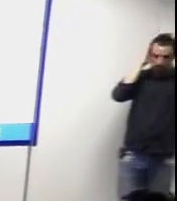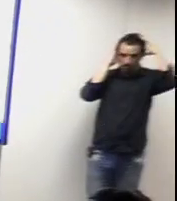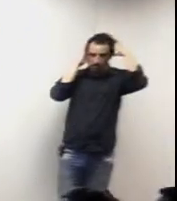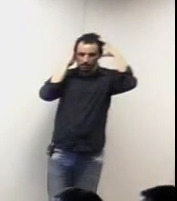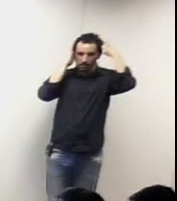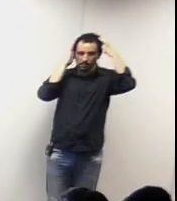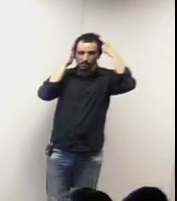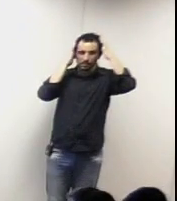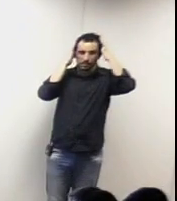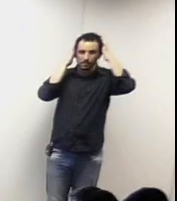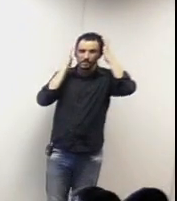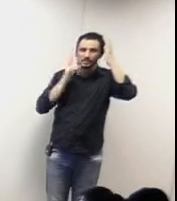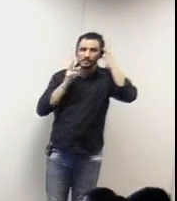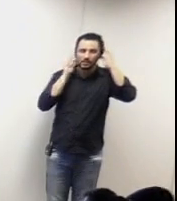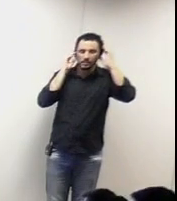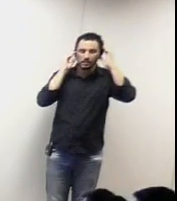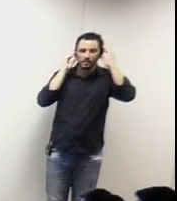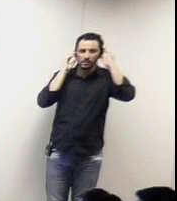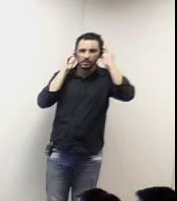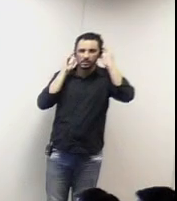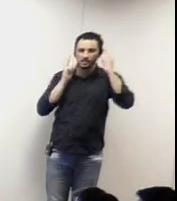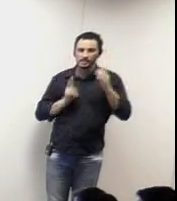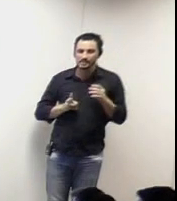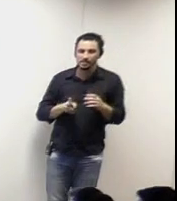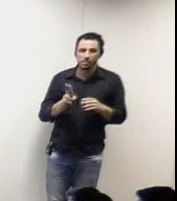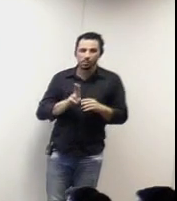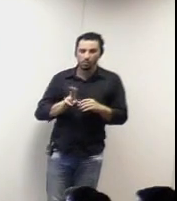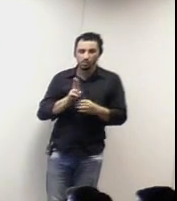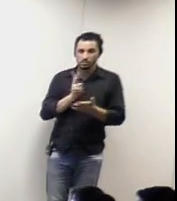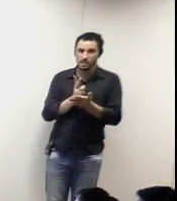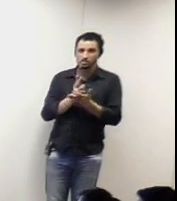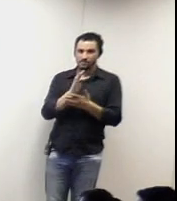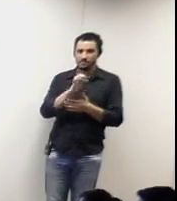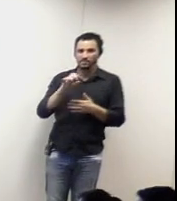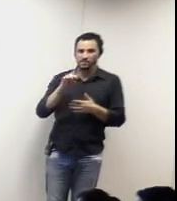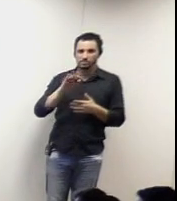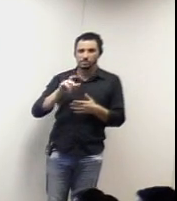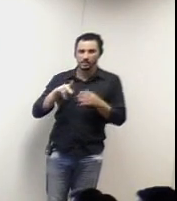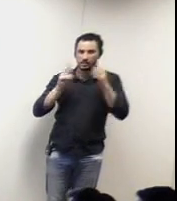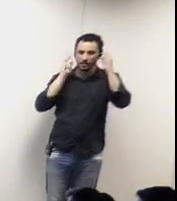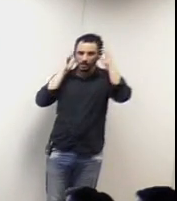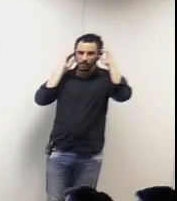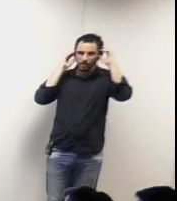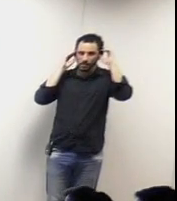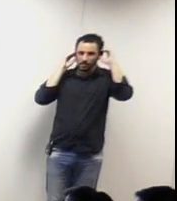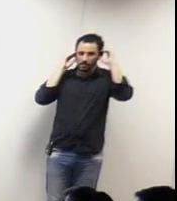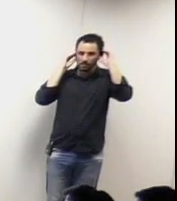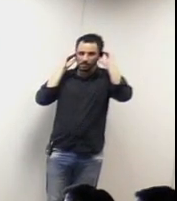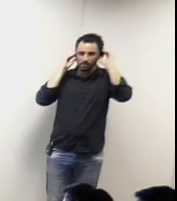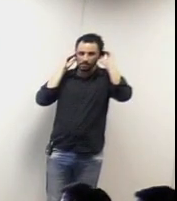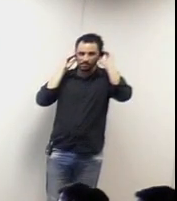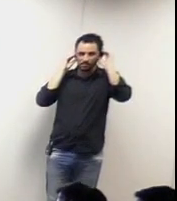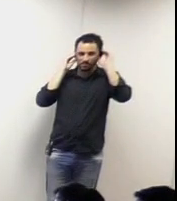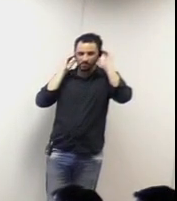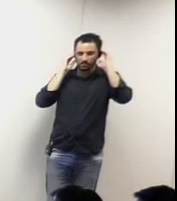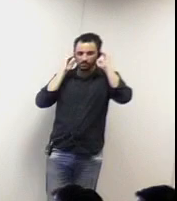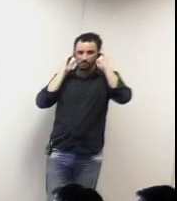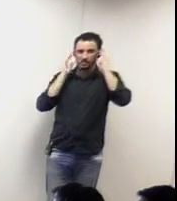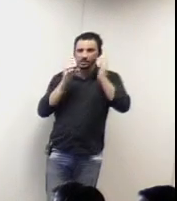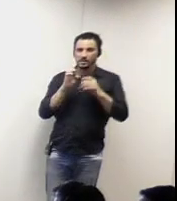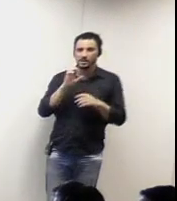you have reinforcing feedback. We get exponential growth or we get exponential collapse.